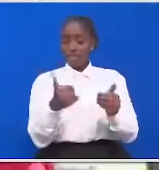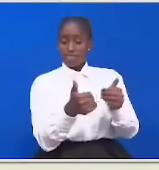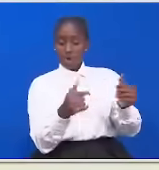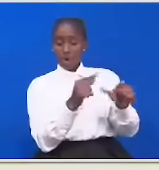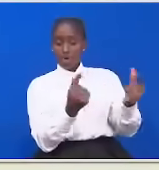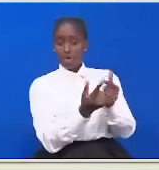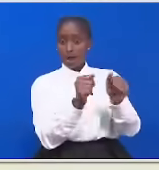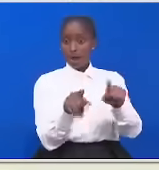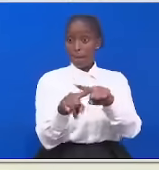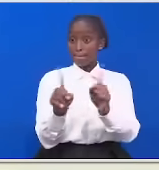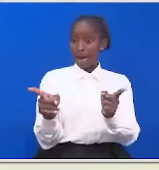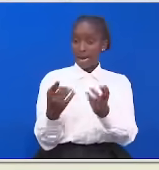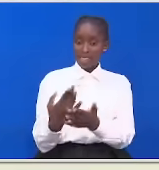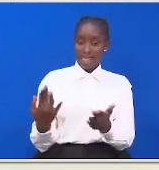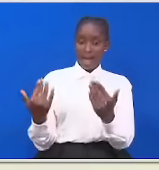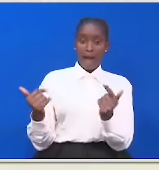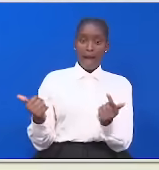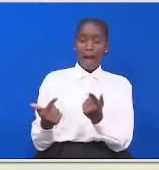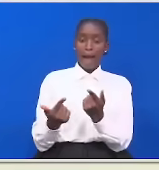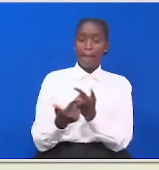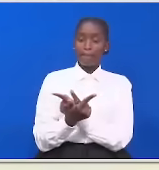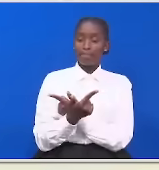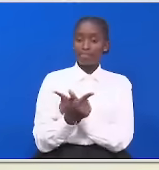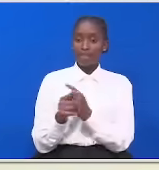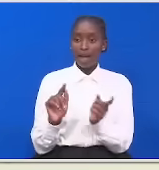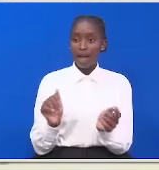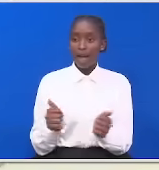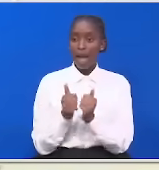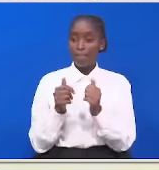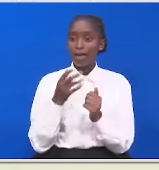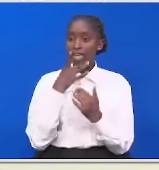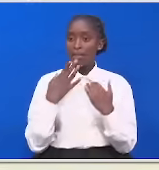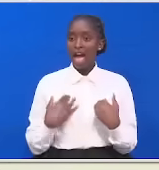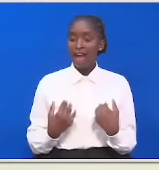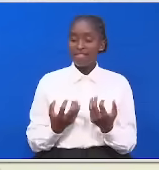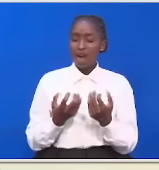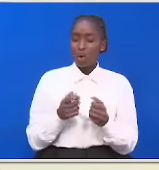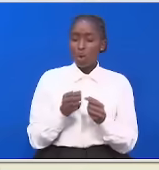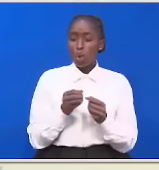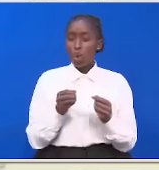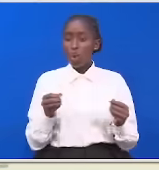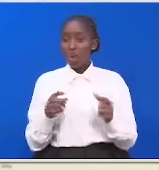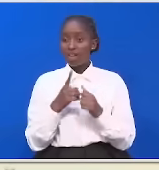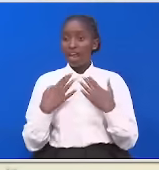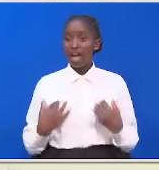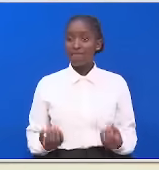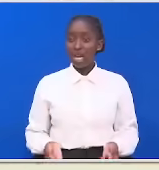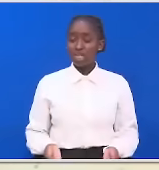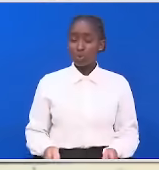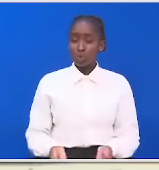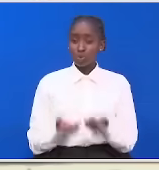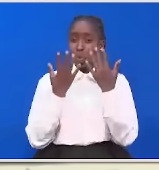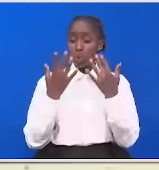then, disaster struck. He held on too long. A deafening explosion tore through the